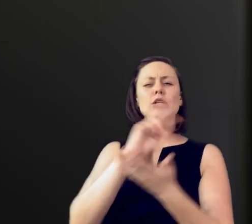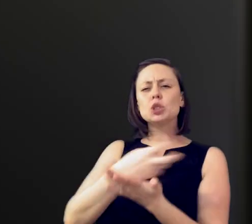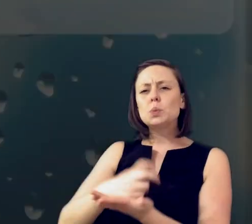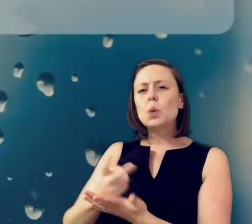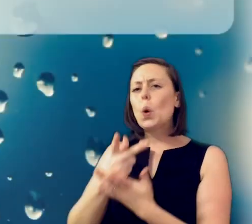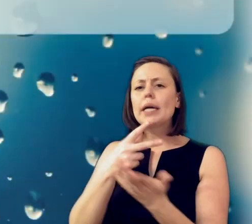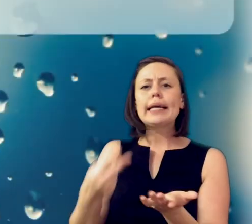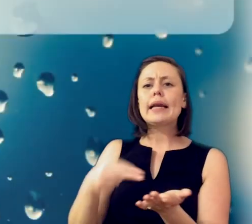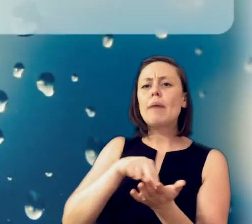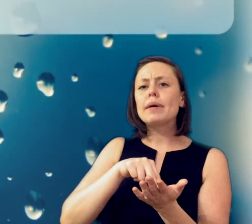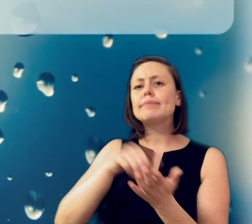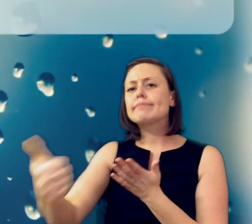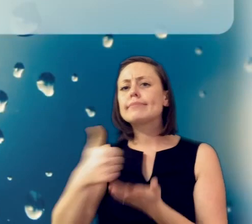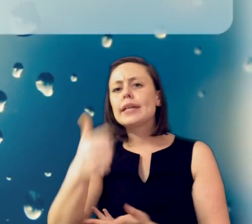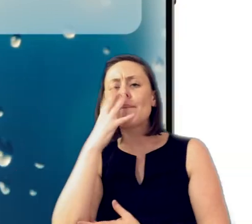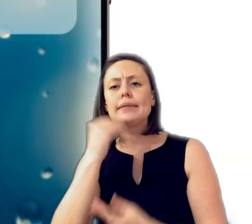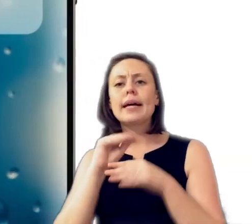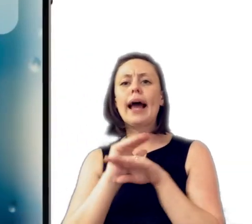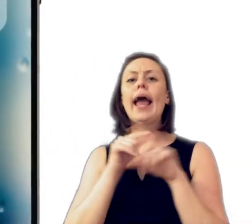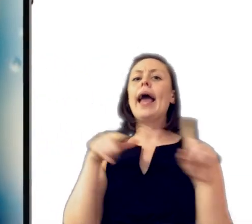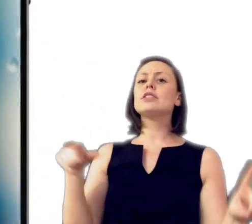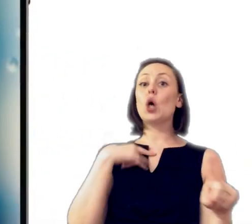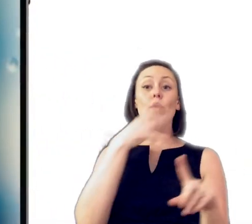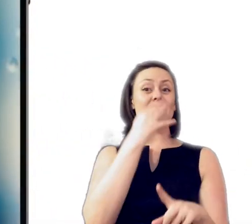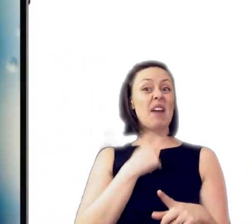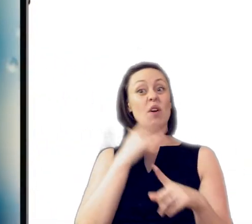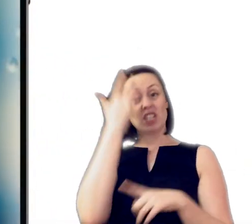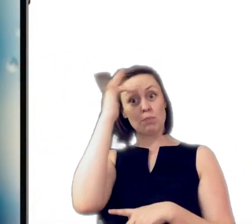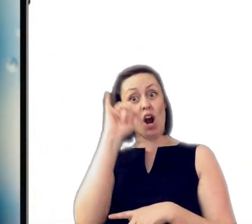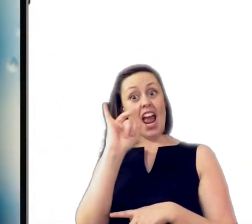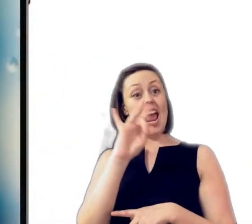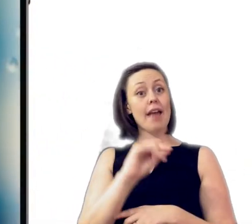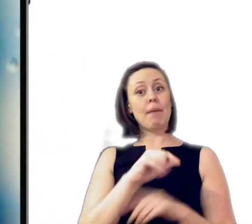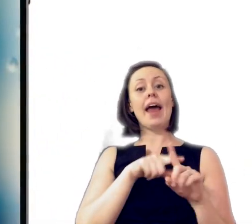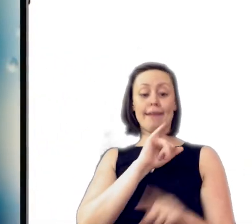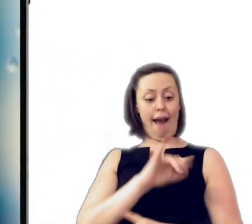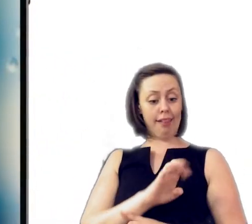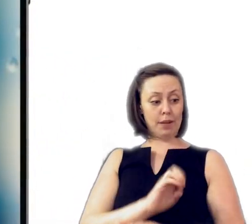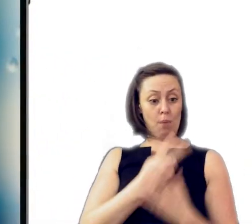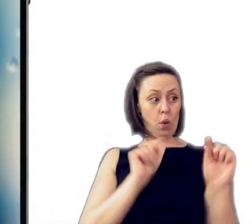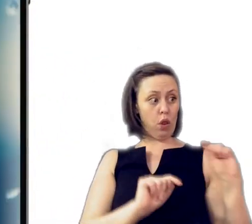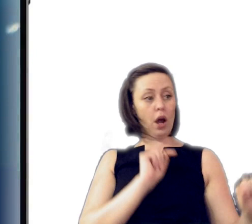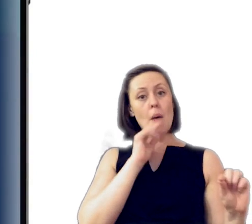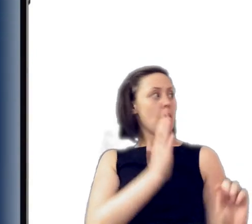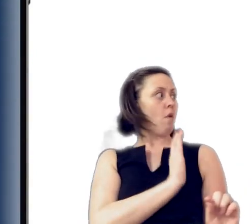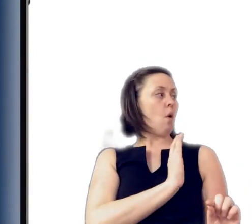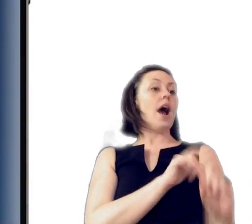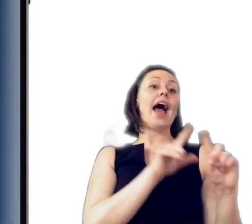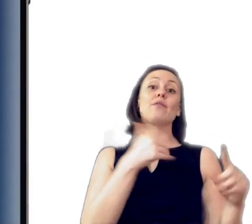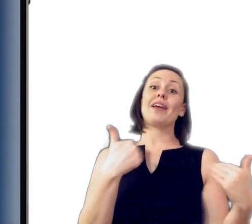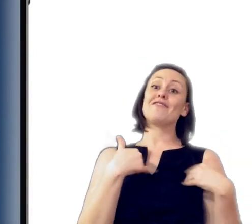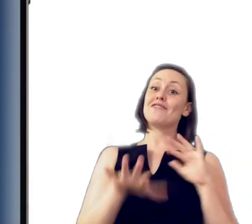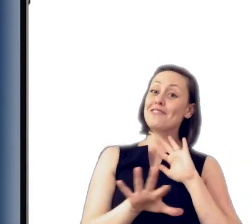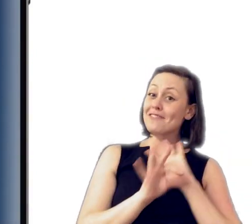night. My wife and I have slept on the i8 360 smart bed and the ILE smart bed before, and we found that